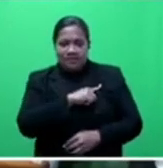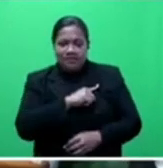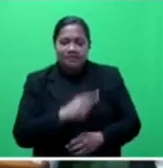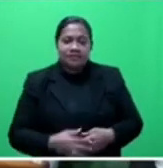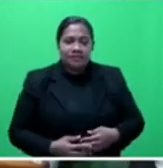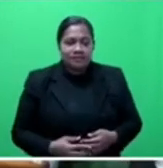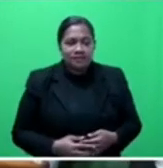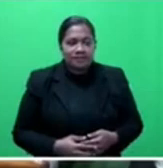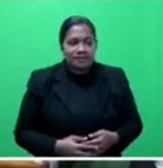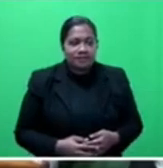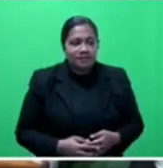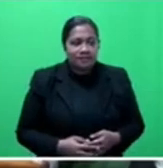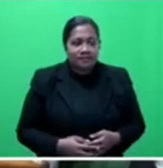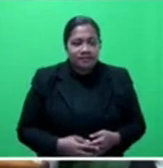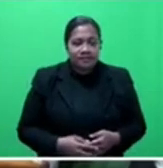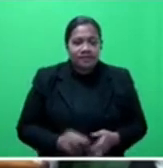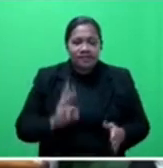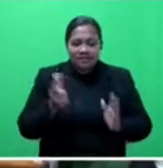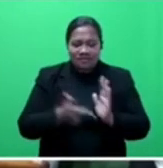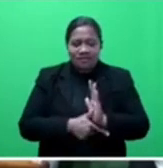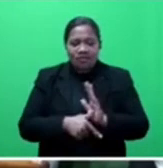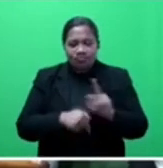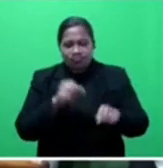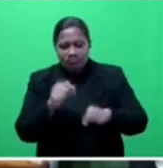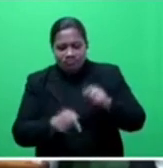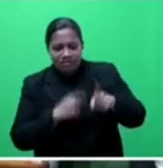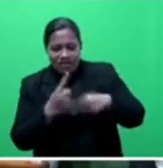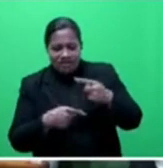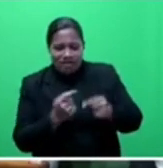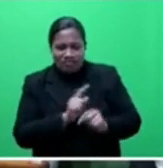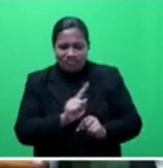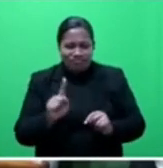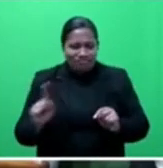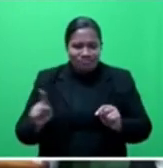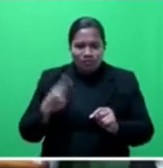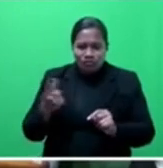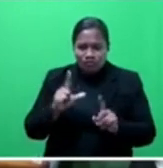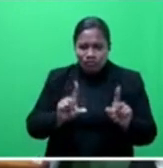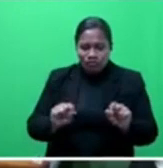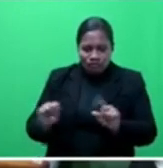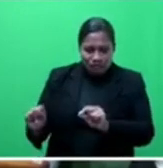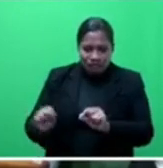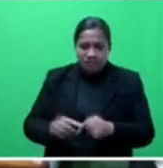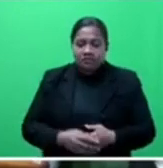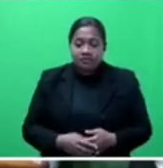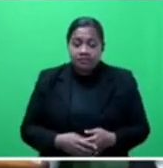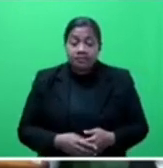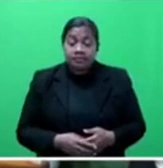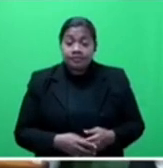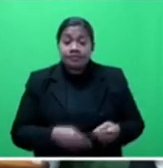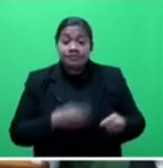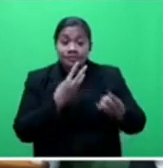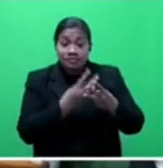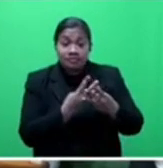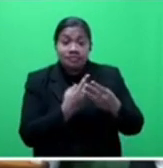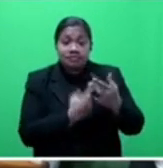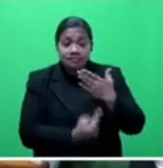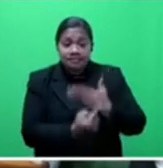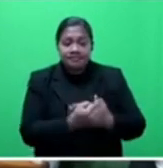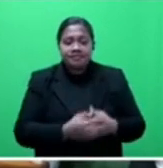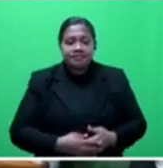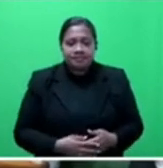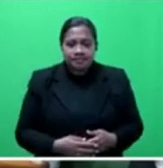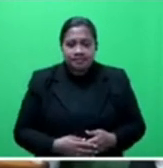being prosecuted for it. SODELPA, true to its nature and intentions to advance the cause of the